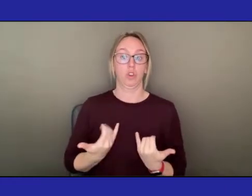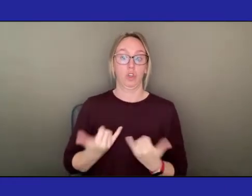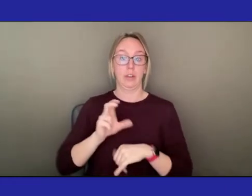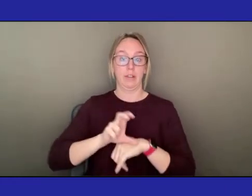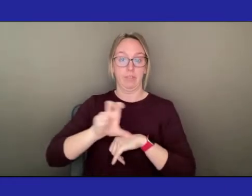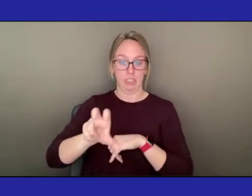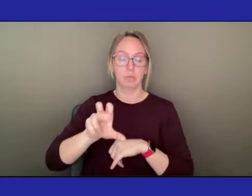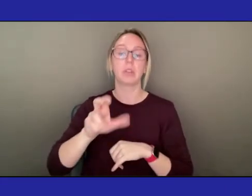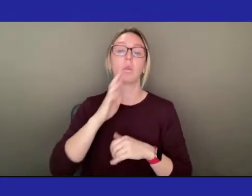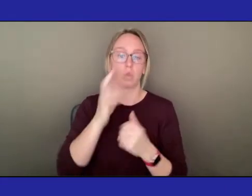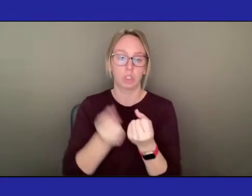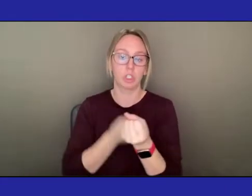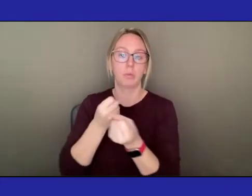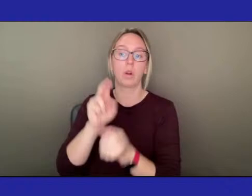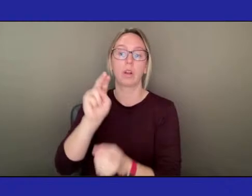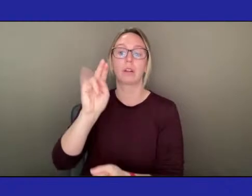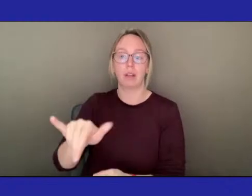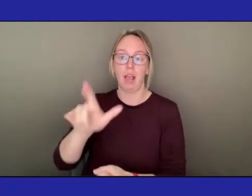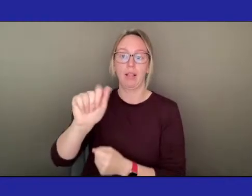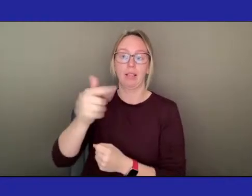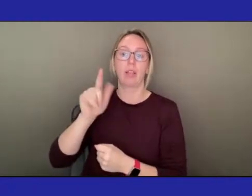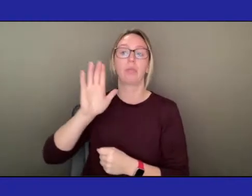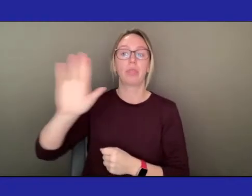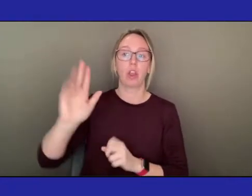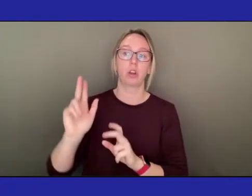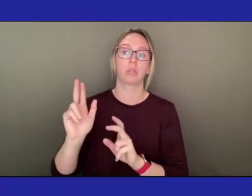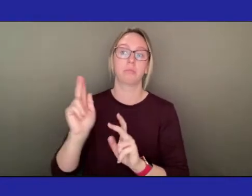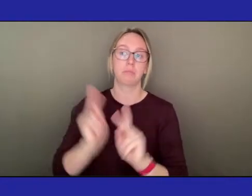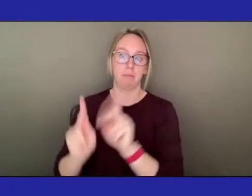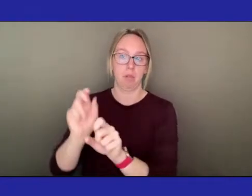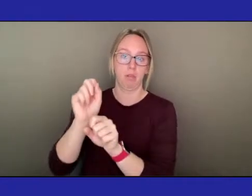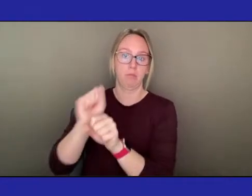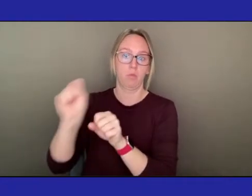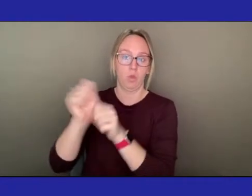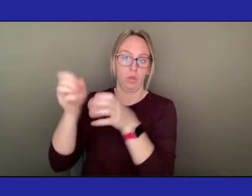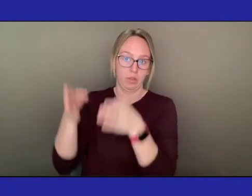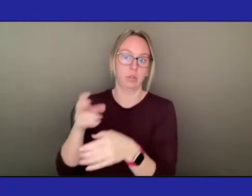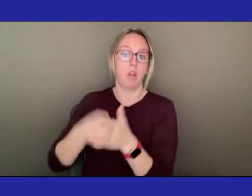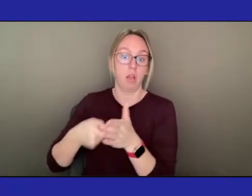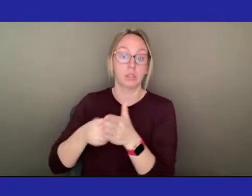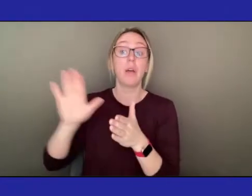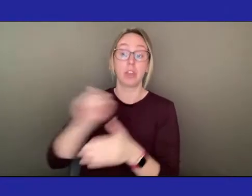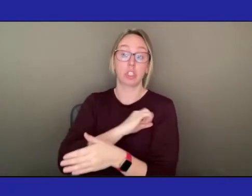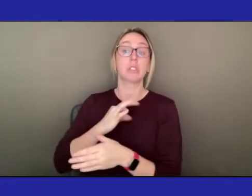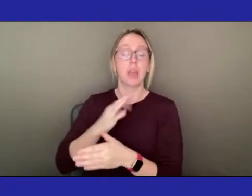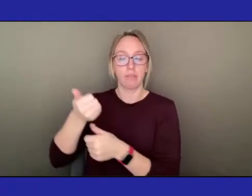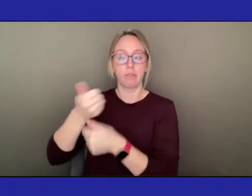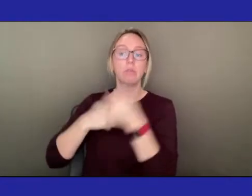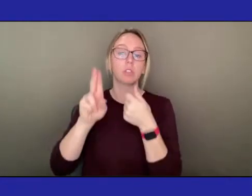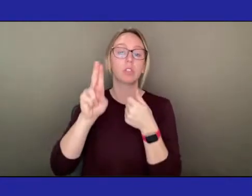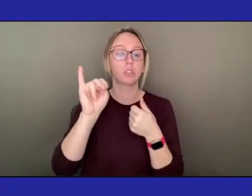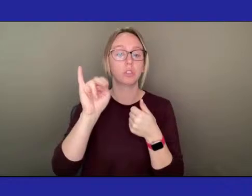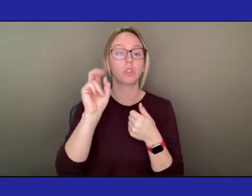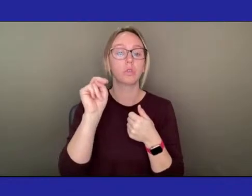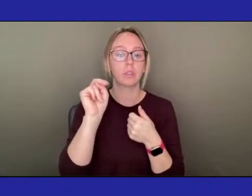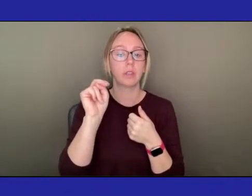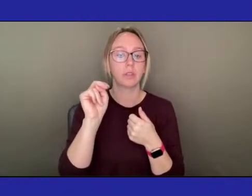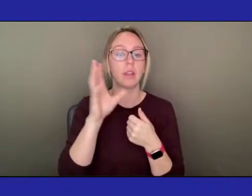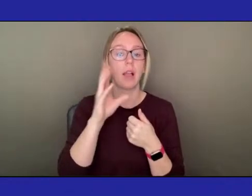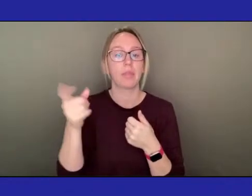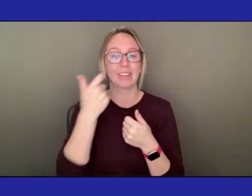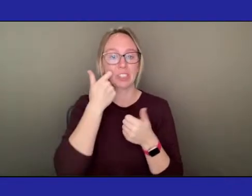support NILAG's personnel costs. Their staff is unionized, and they recently executed a new labor agreement that included